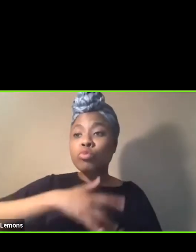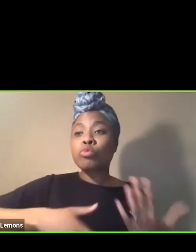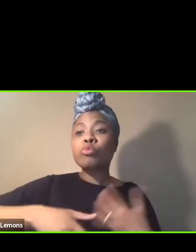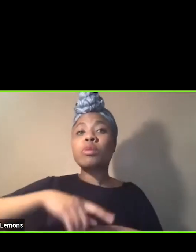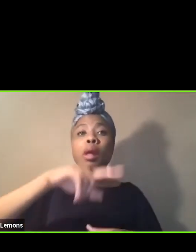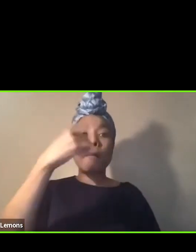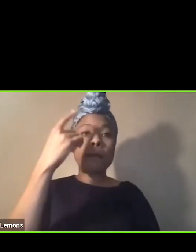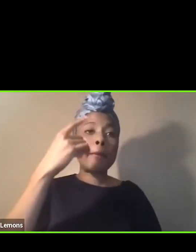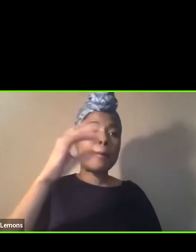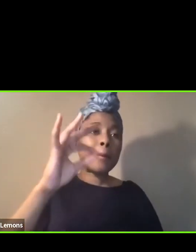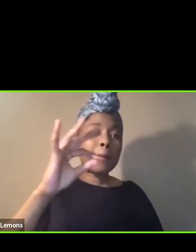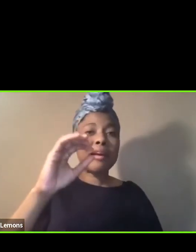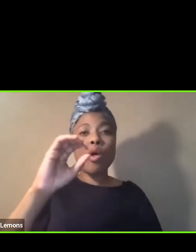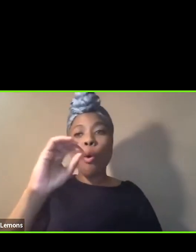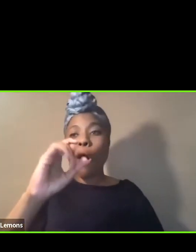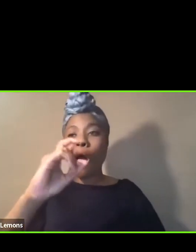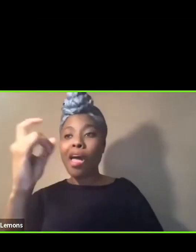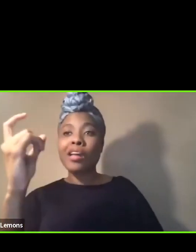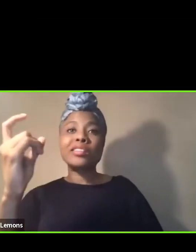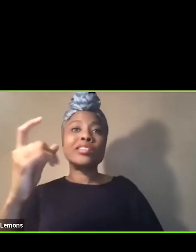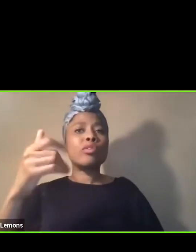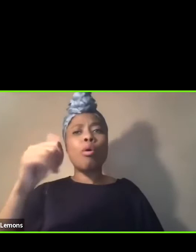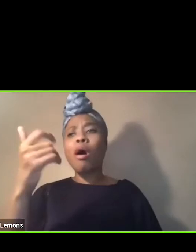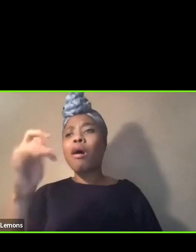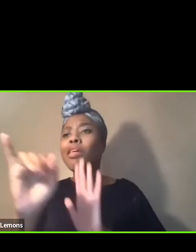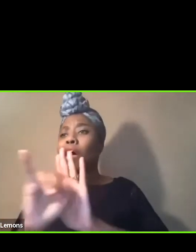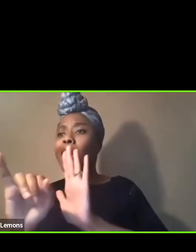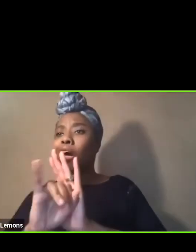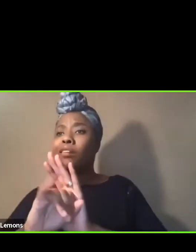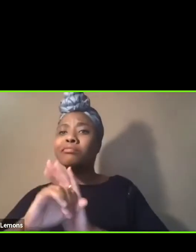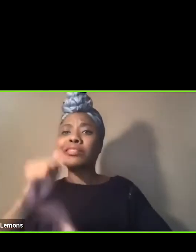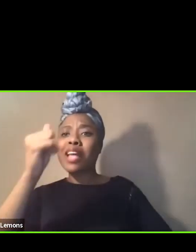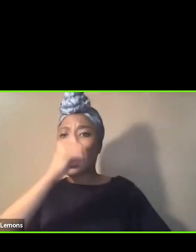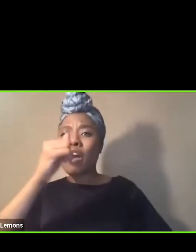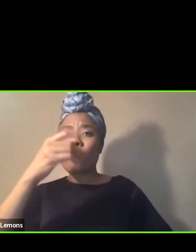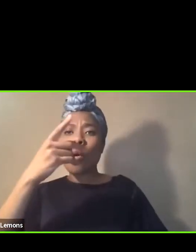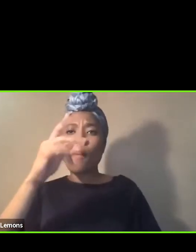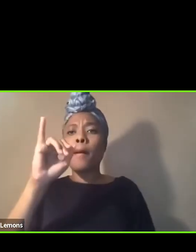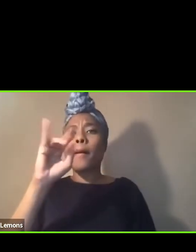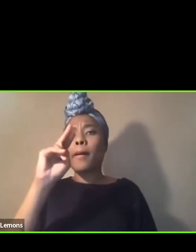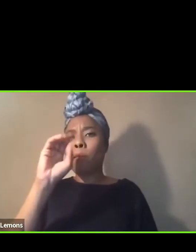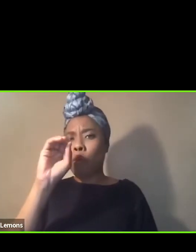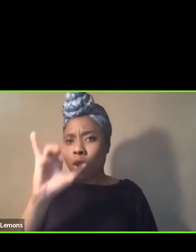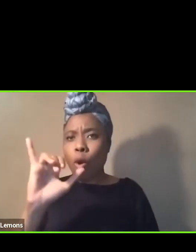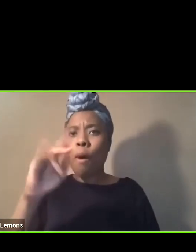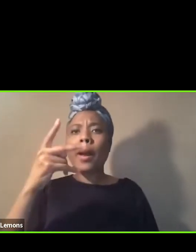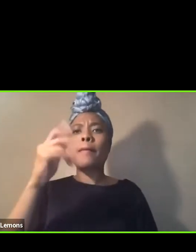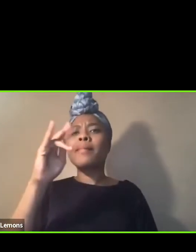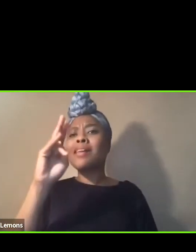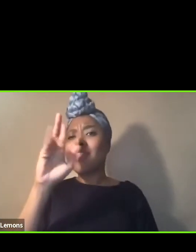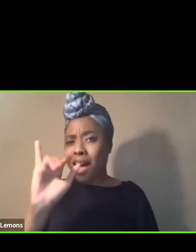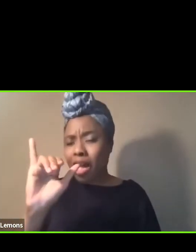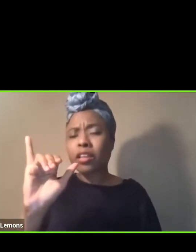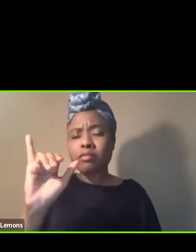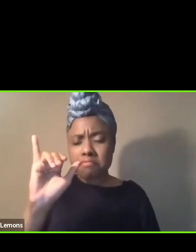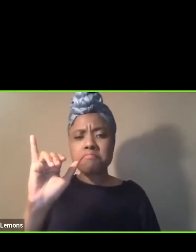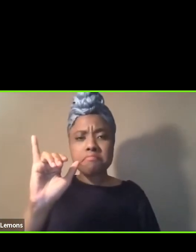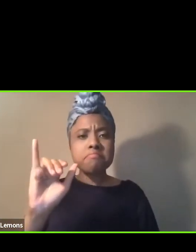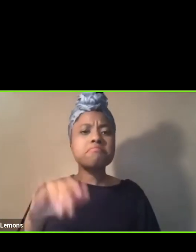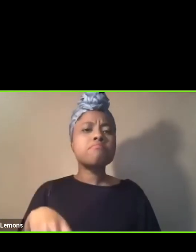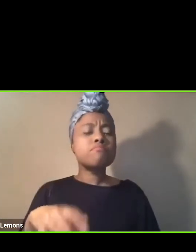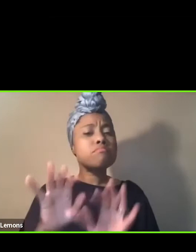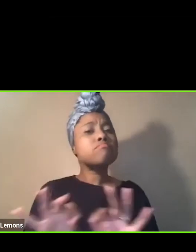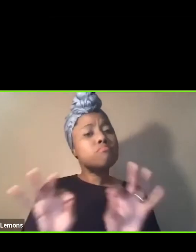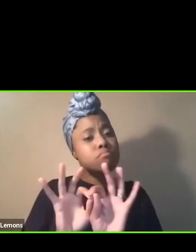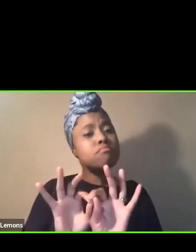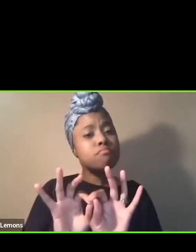O's, X's, or those who identify as Afro-Pinay or Pinoy, it is important